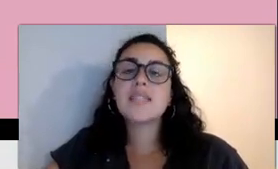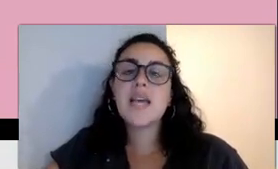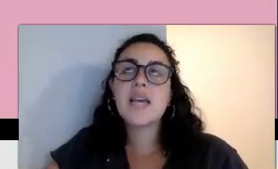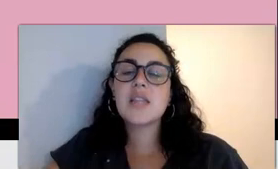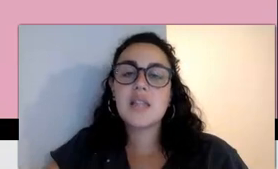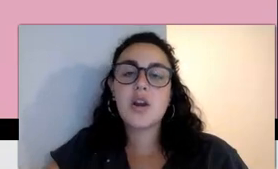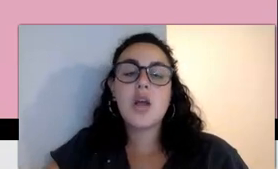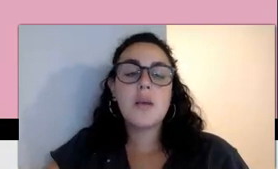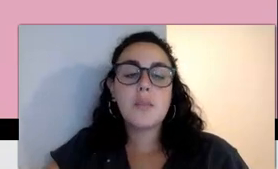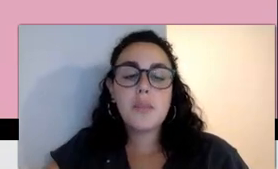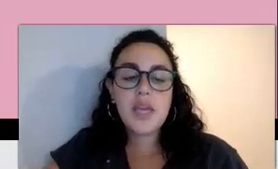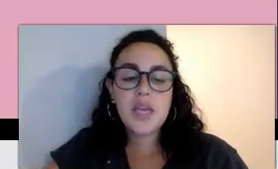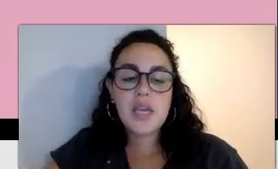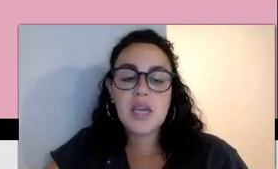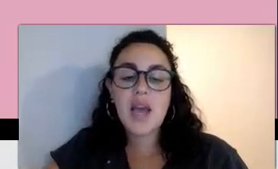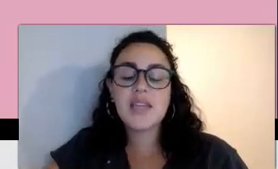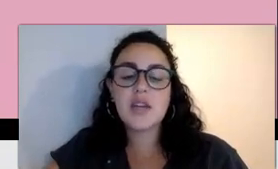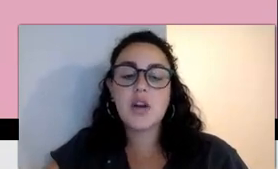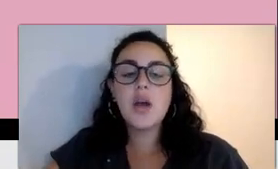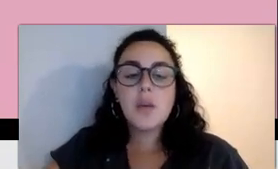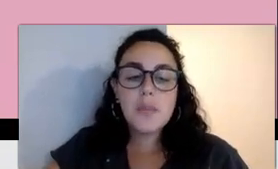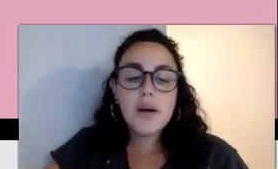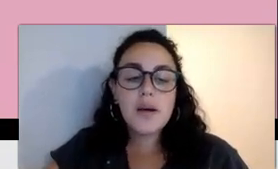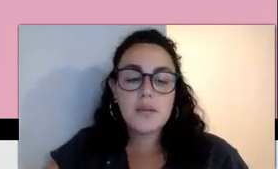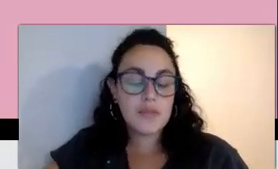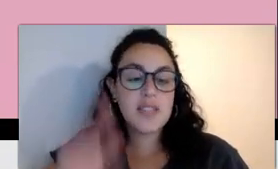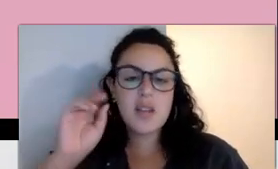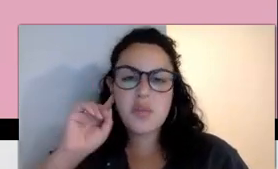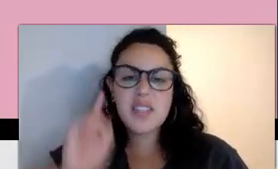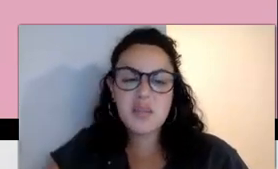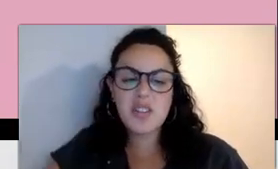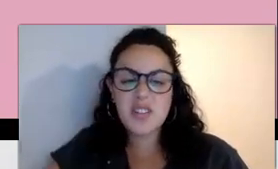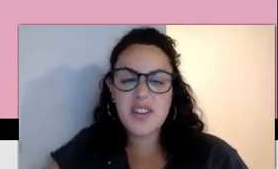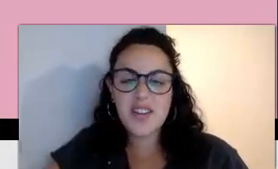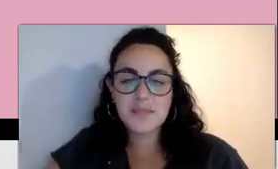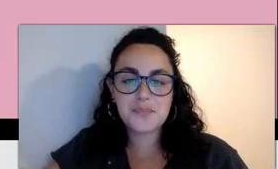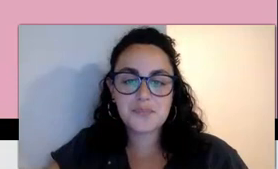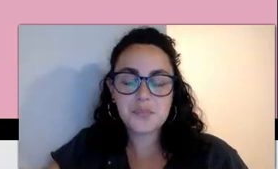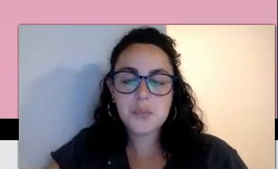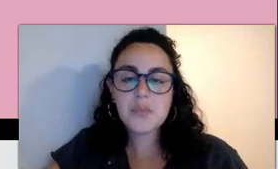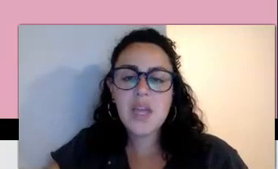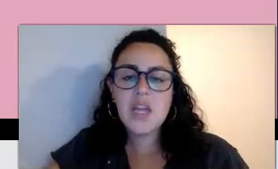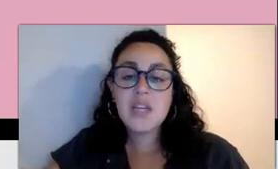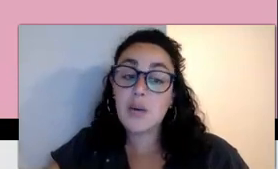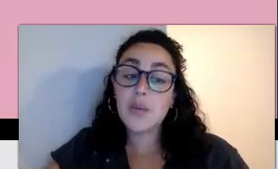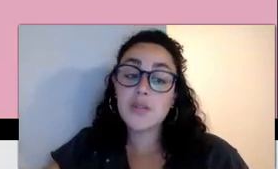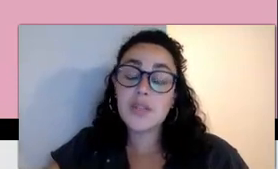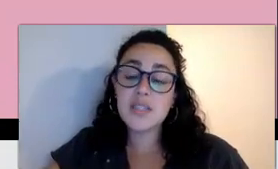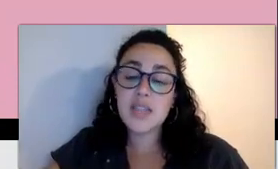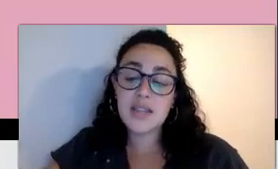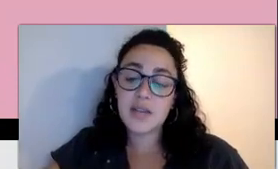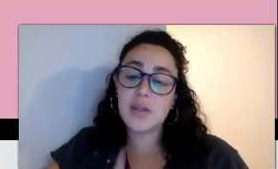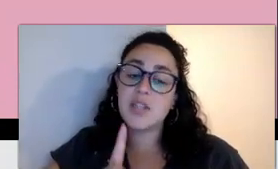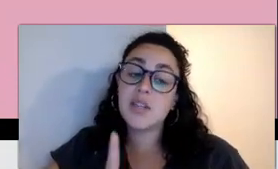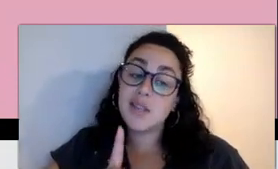when I say the letter P, I hear P. They sound pretty similar. Do you hear it? Now when we do this